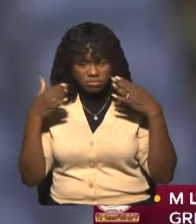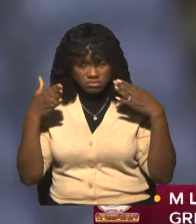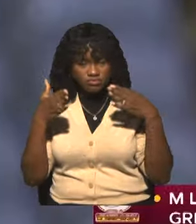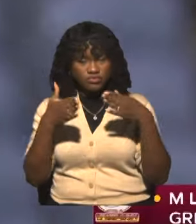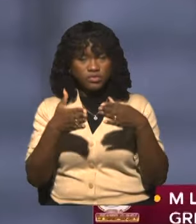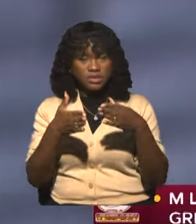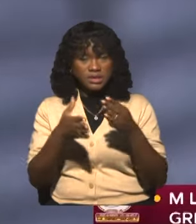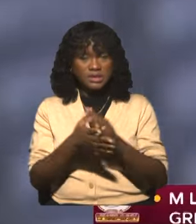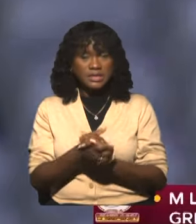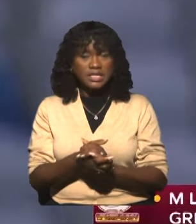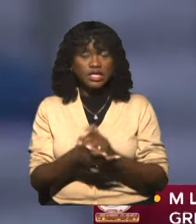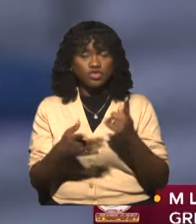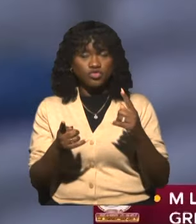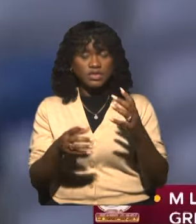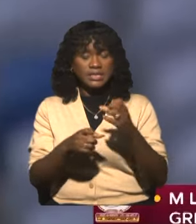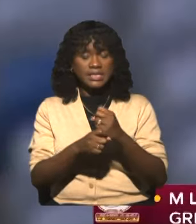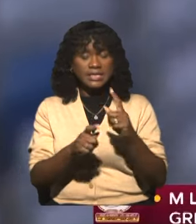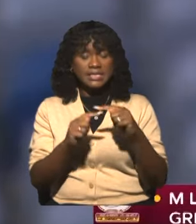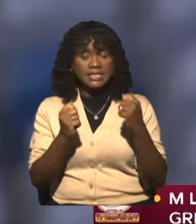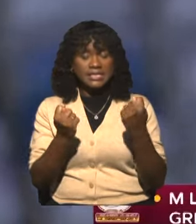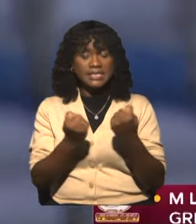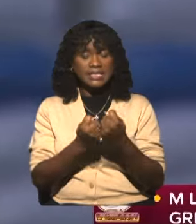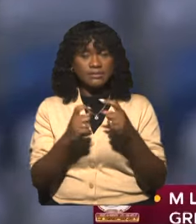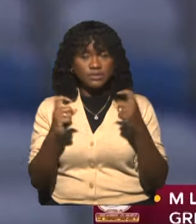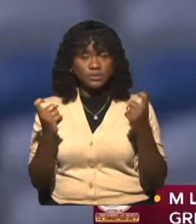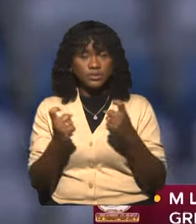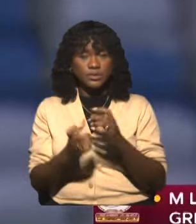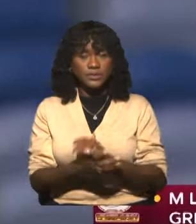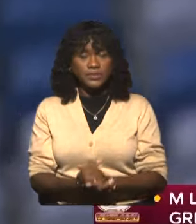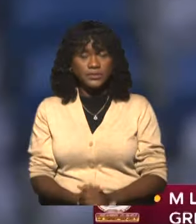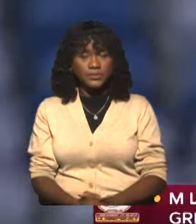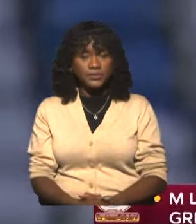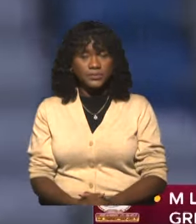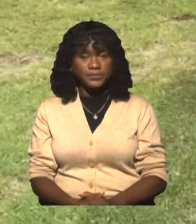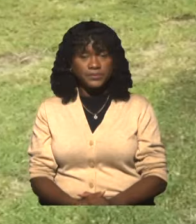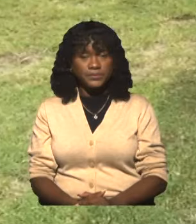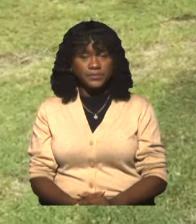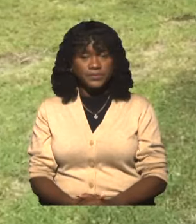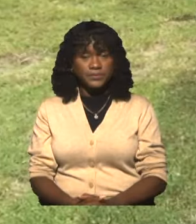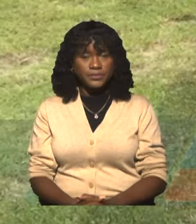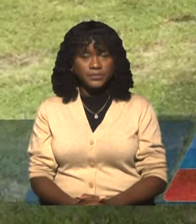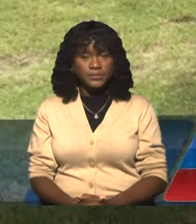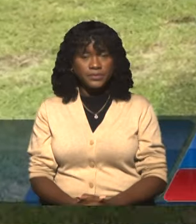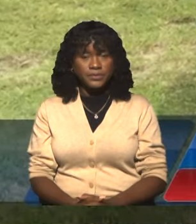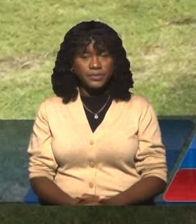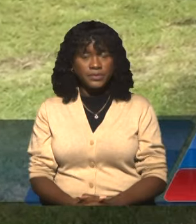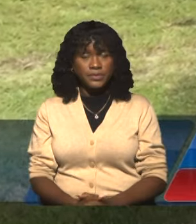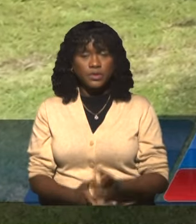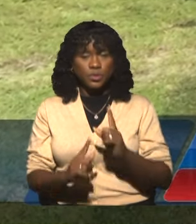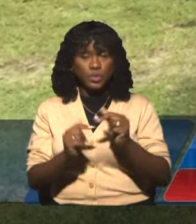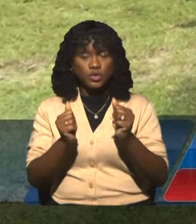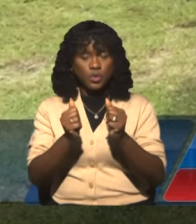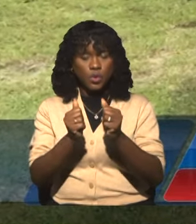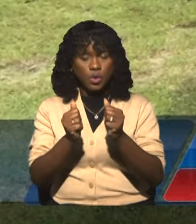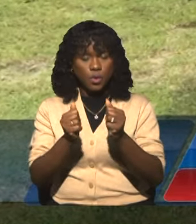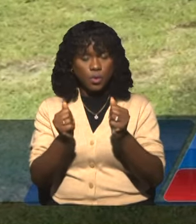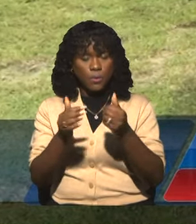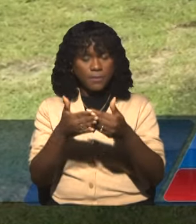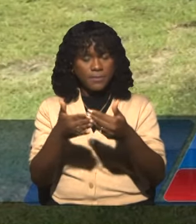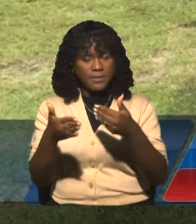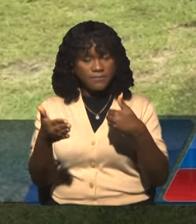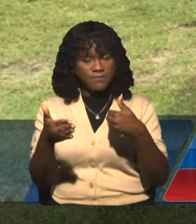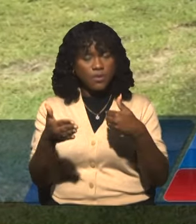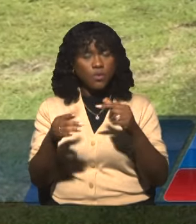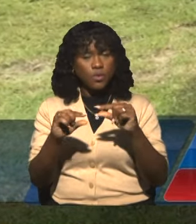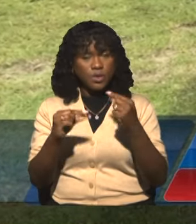mind, getting his team a win. I'm really pleased with it. You know, we spoke before the game as a